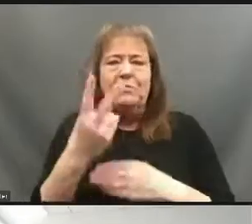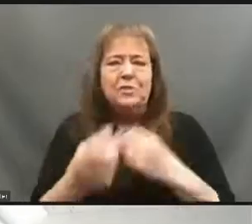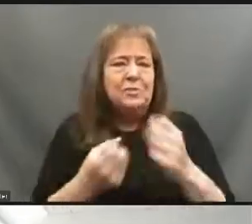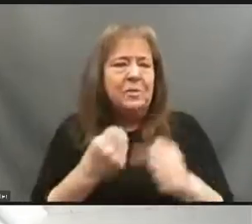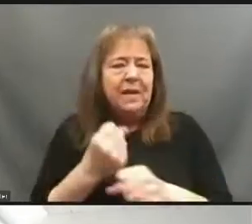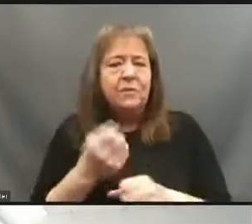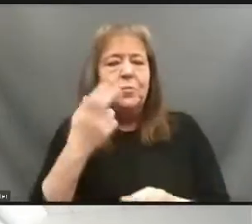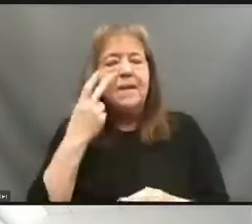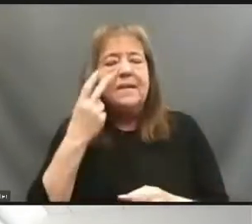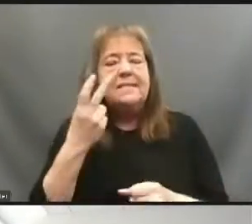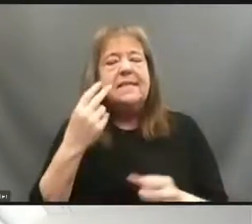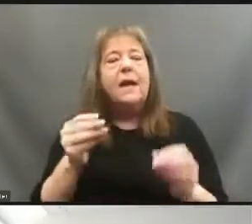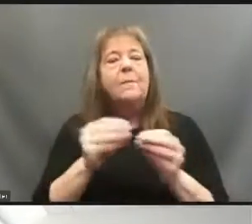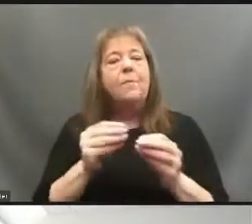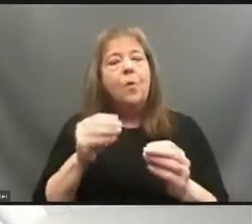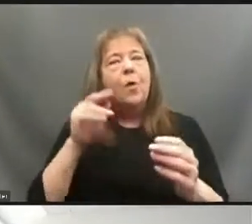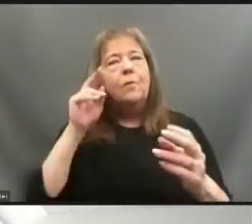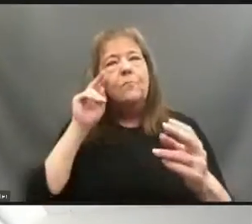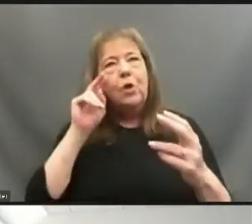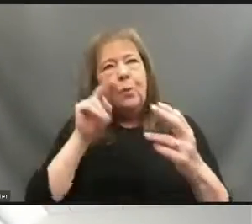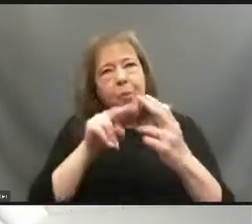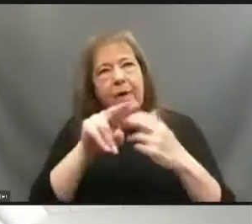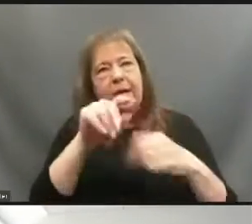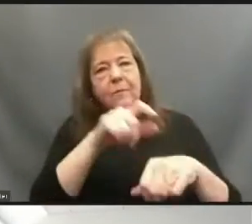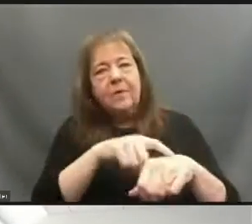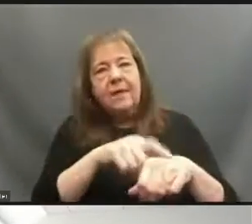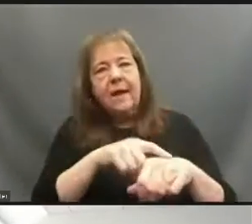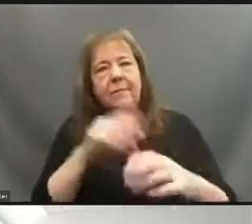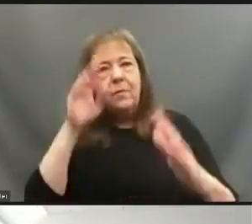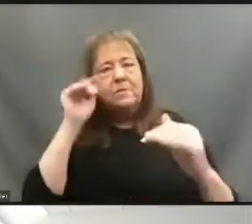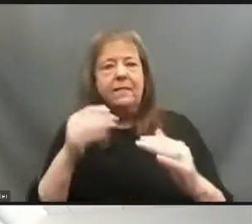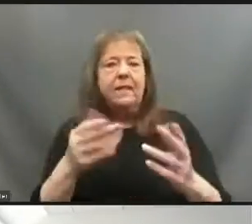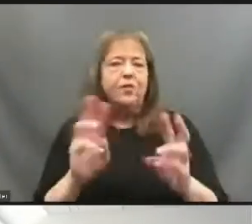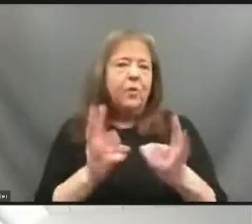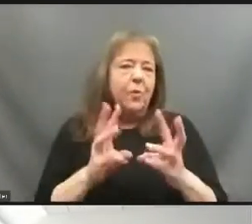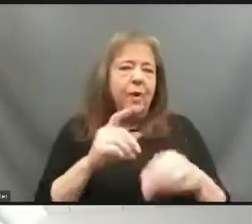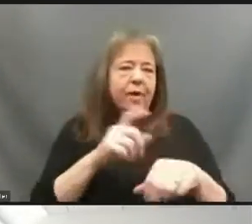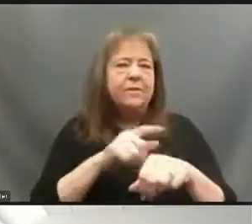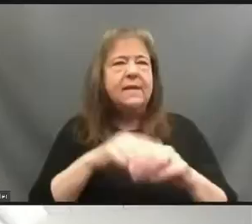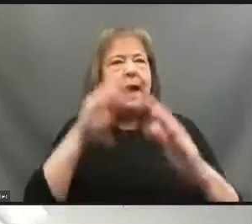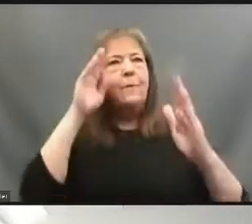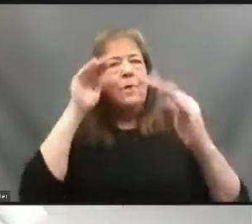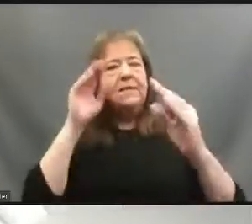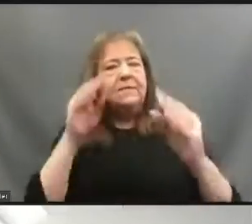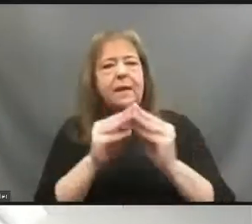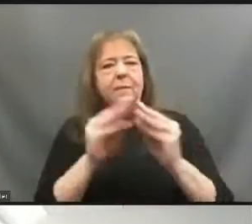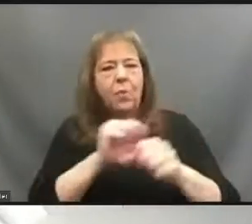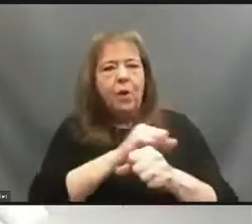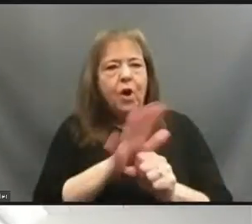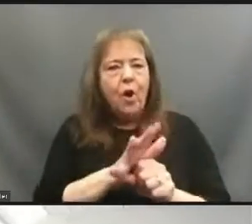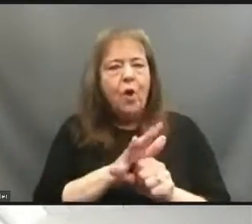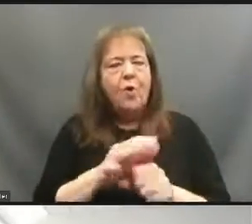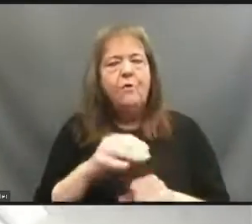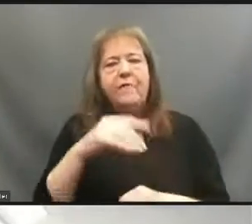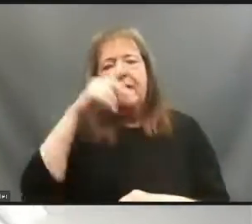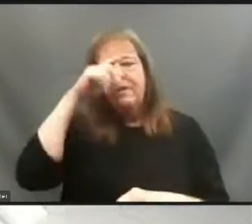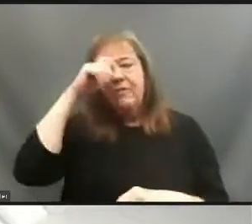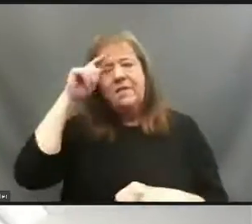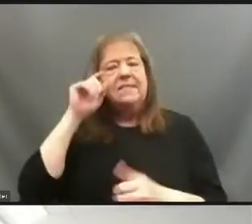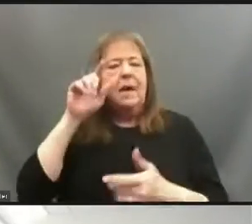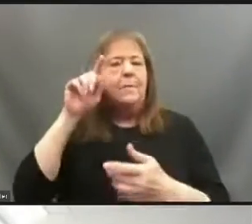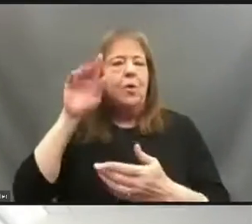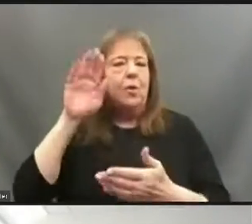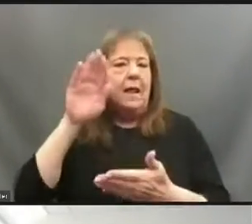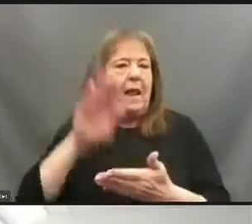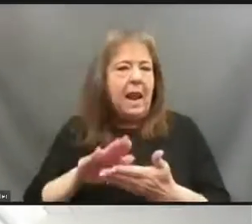a more predictable seasonality of COVID, where during the wintertime months, we have more COVID. During the summertime months, we have less COVID.